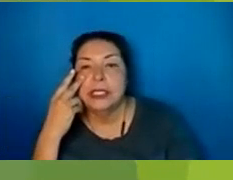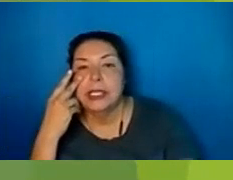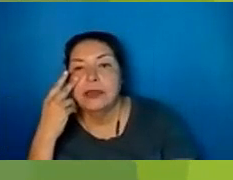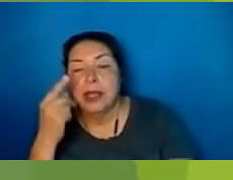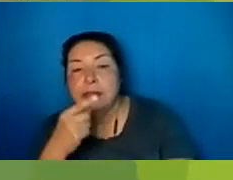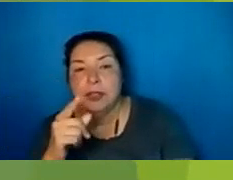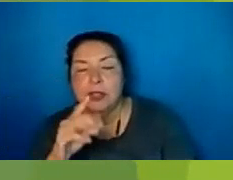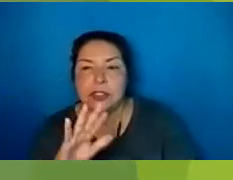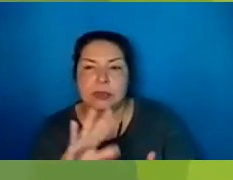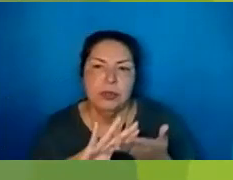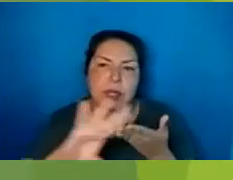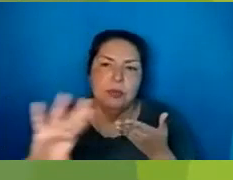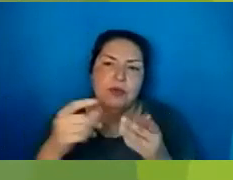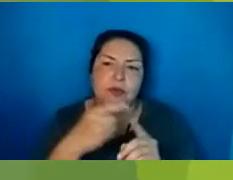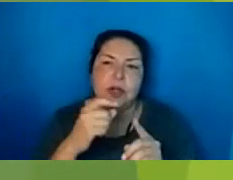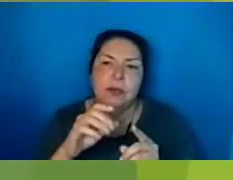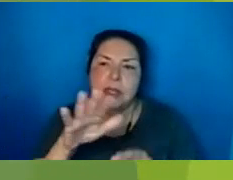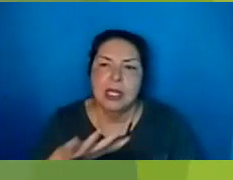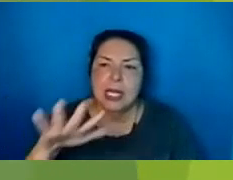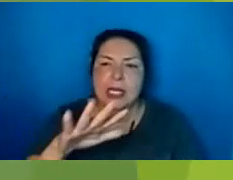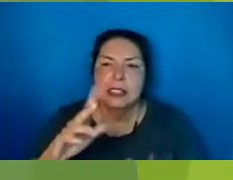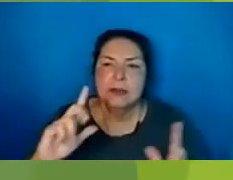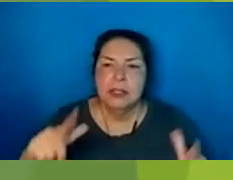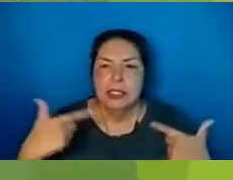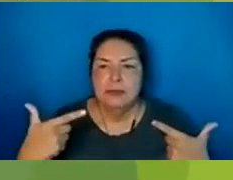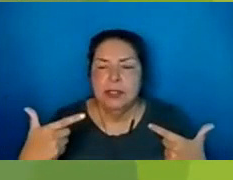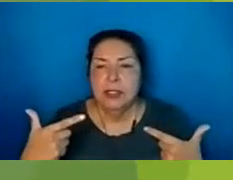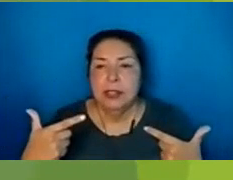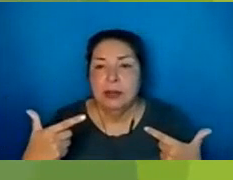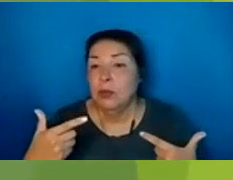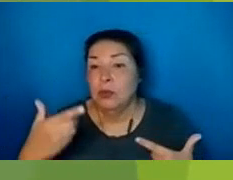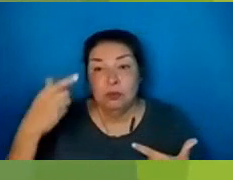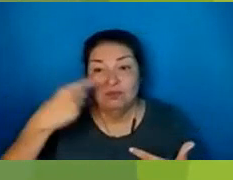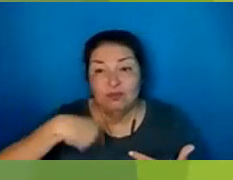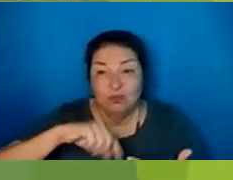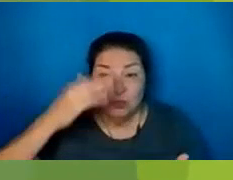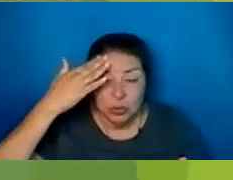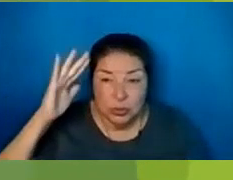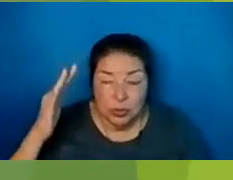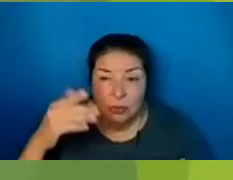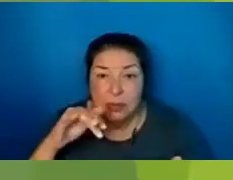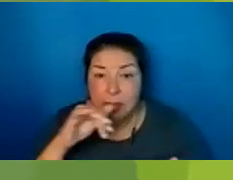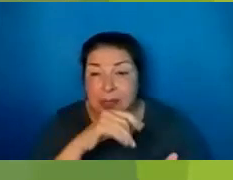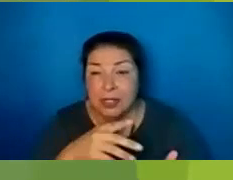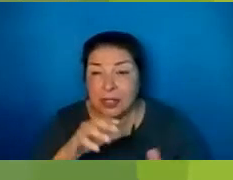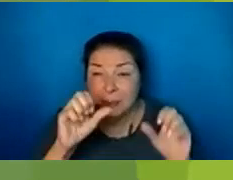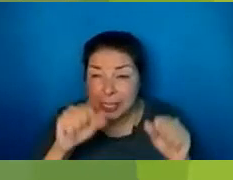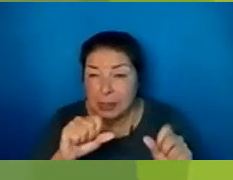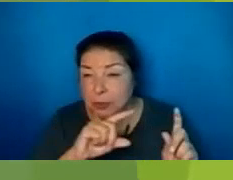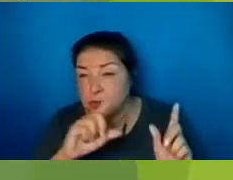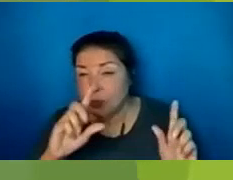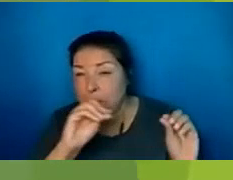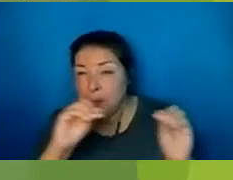cut off from the land of the living. We don't know that they are going to make it back to